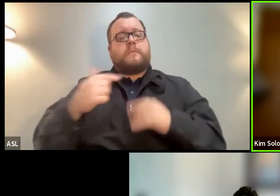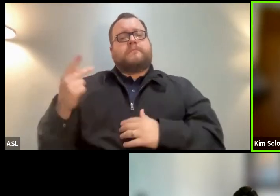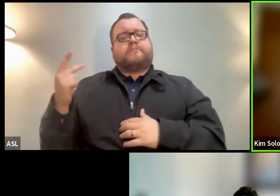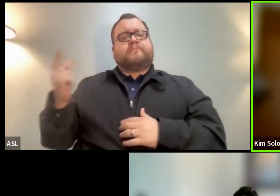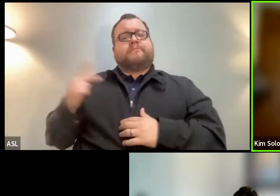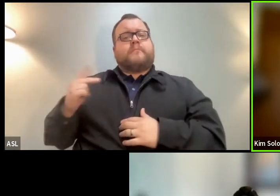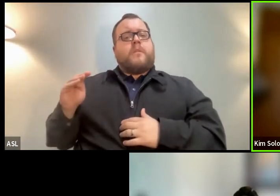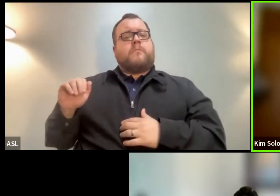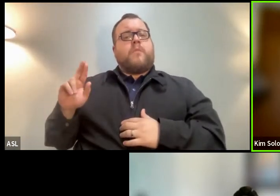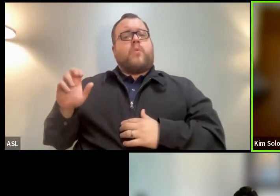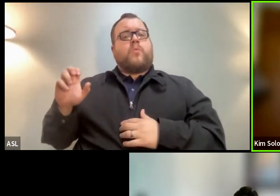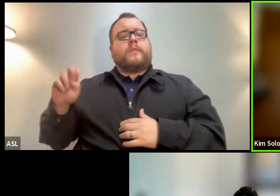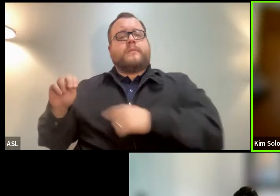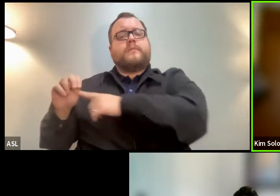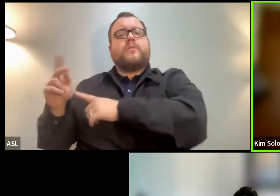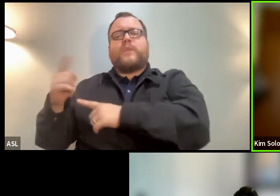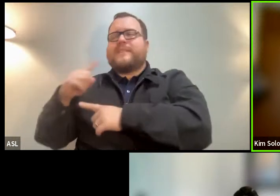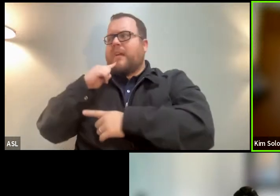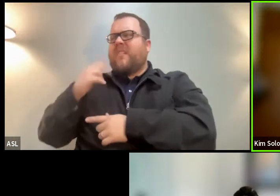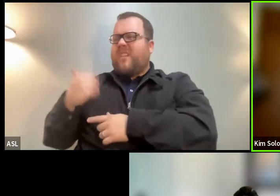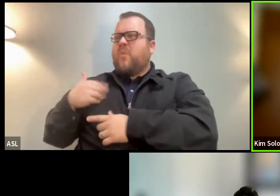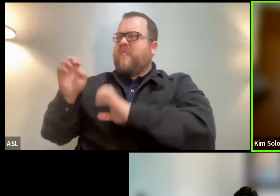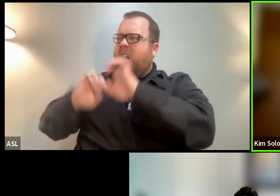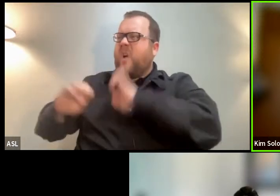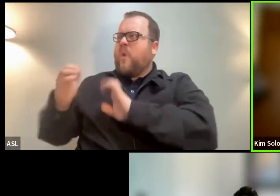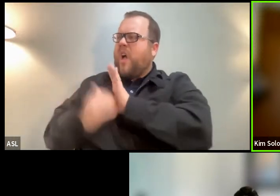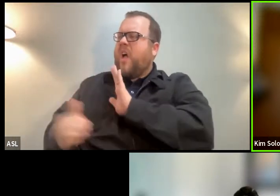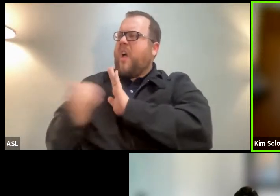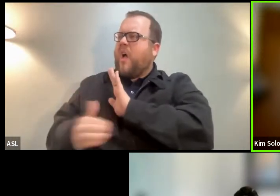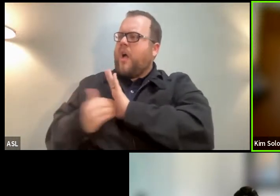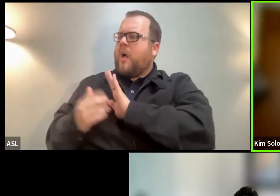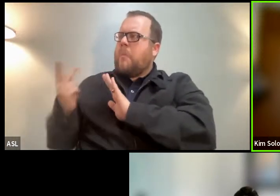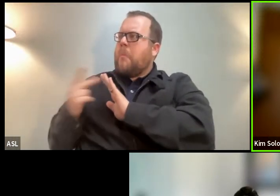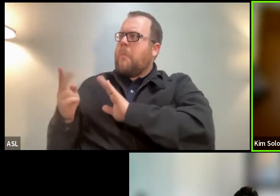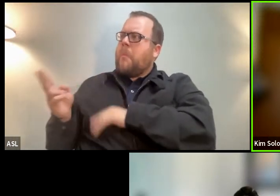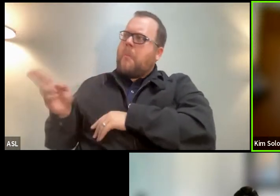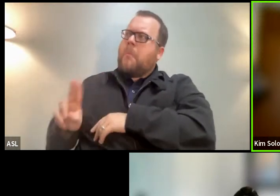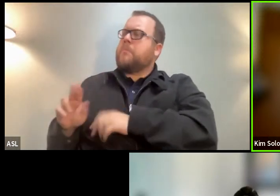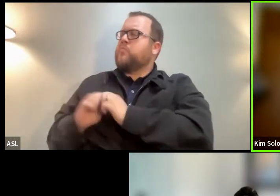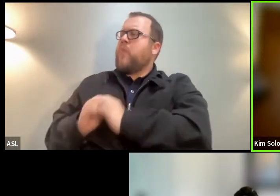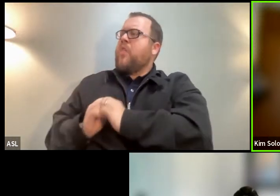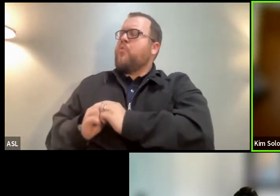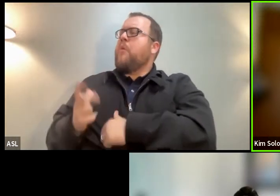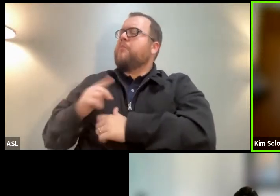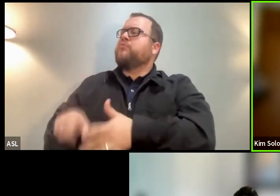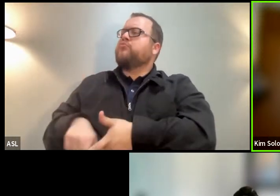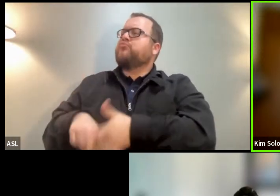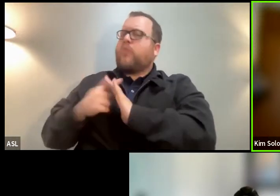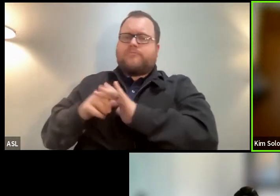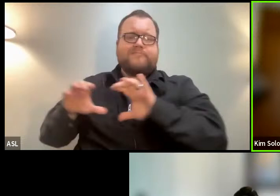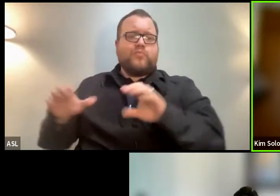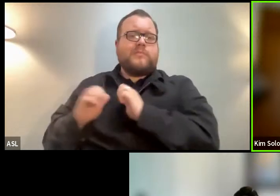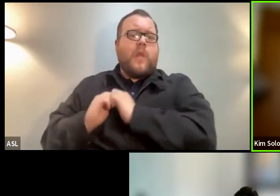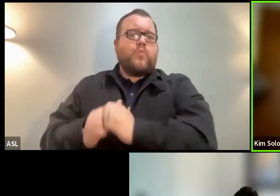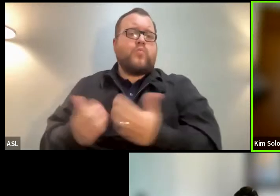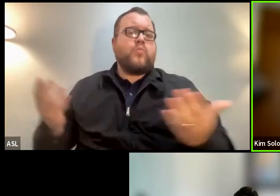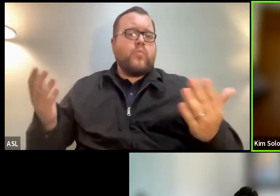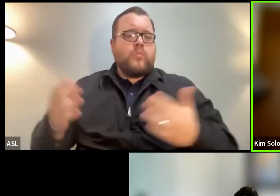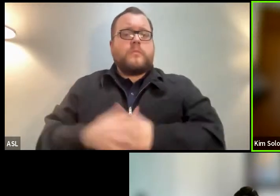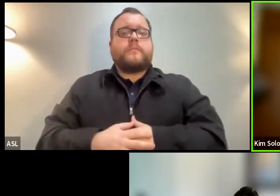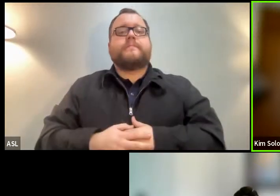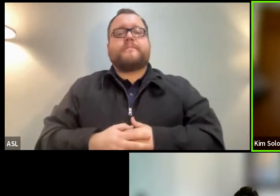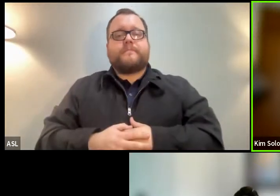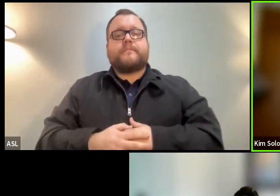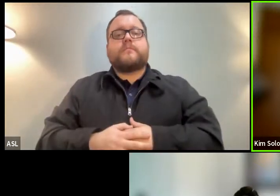these evaluations all the time. Let's get together and let's just start doing it. There